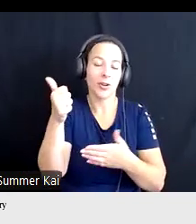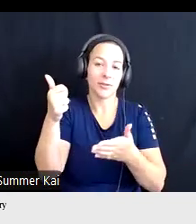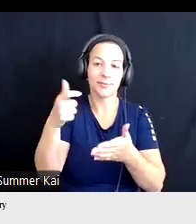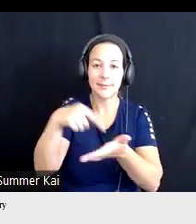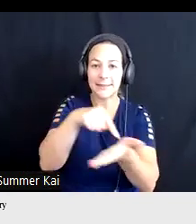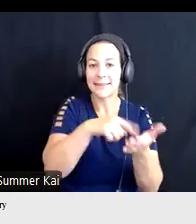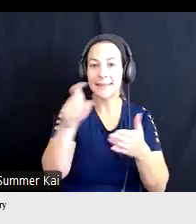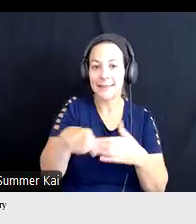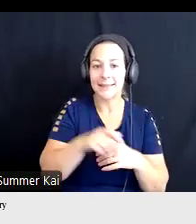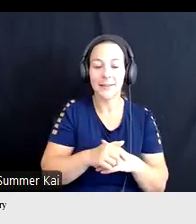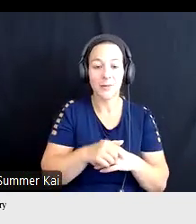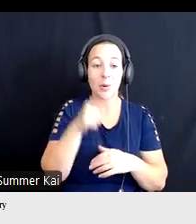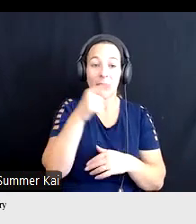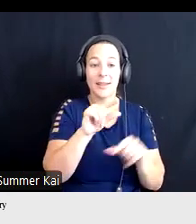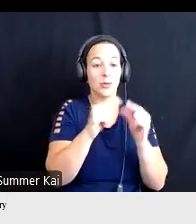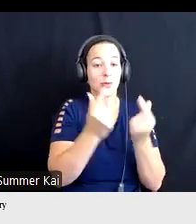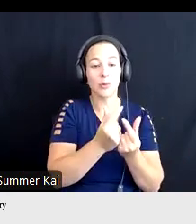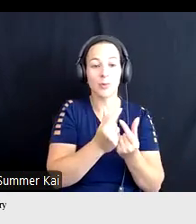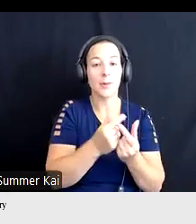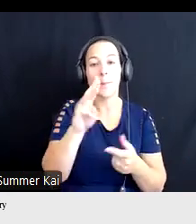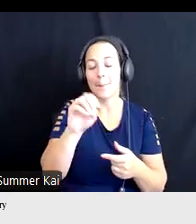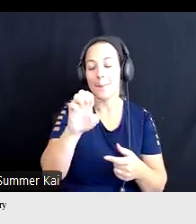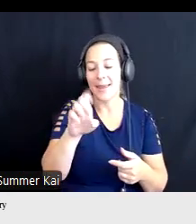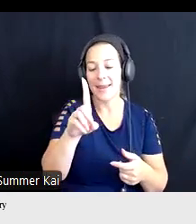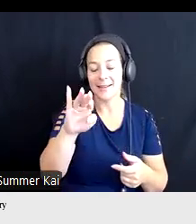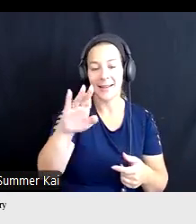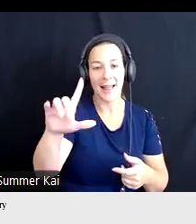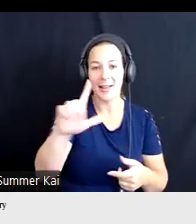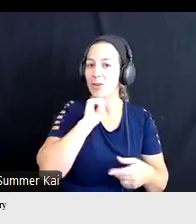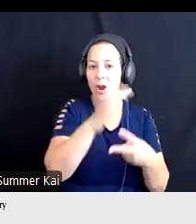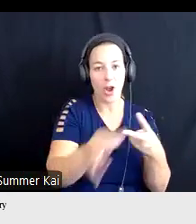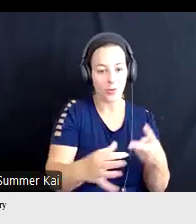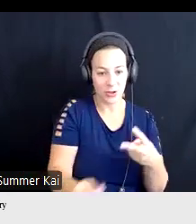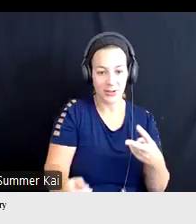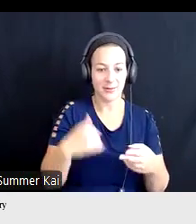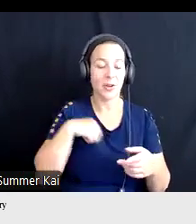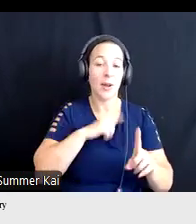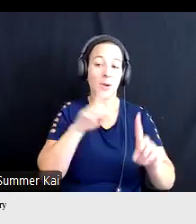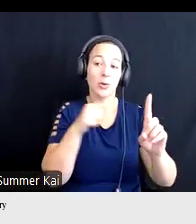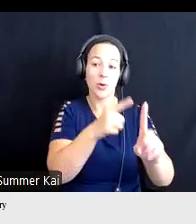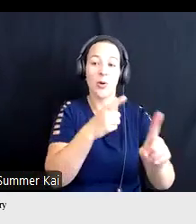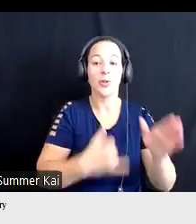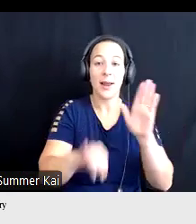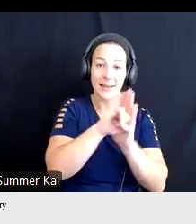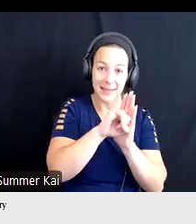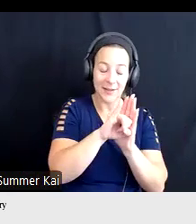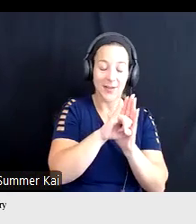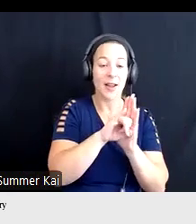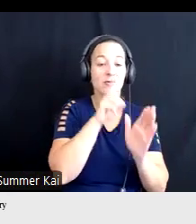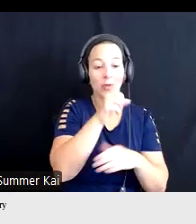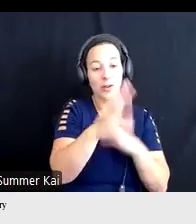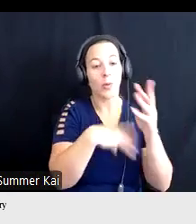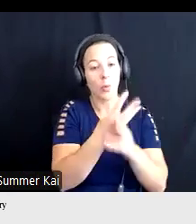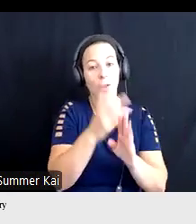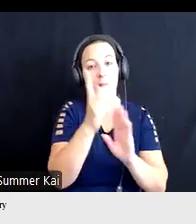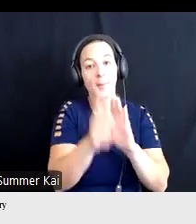group, Medicaid LTSS is not an option. And so our goal was to identify and elevate real world scalable programs and